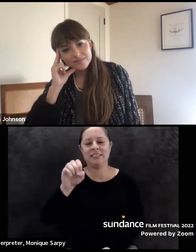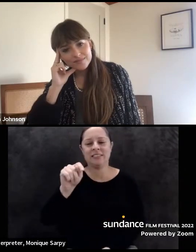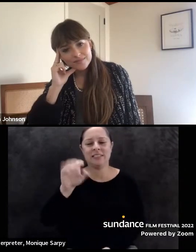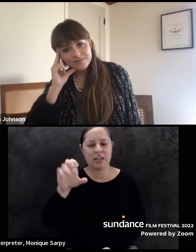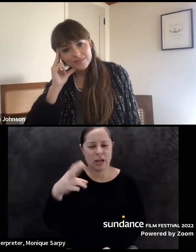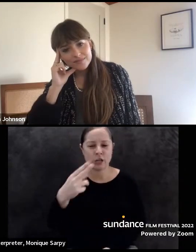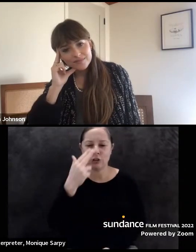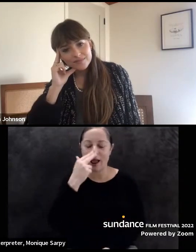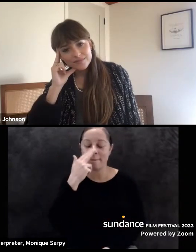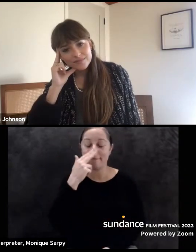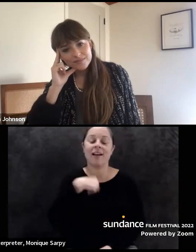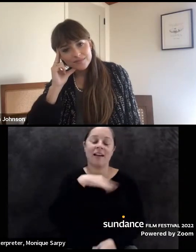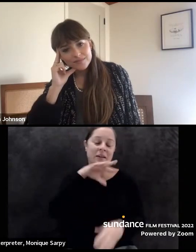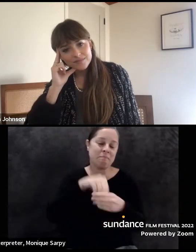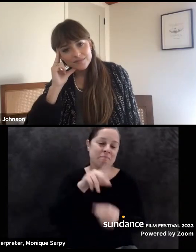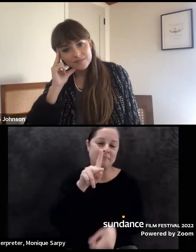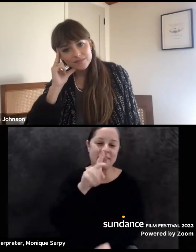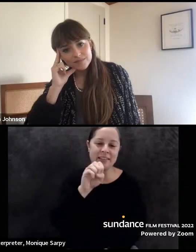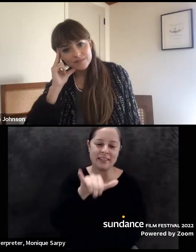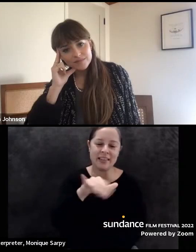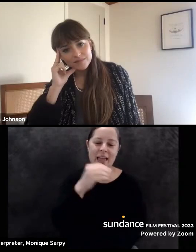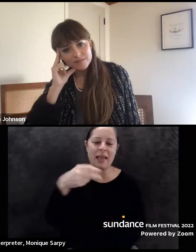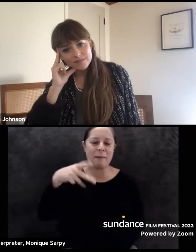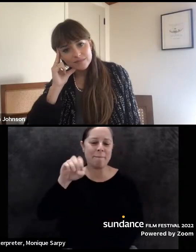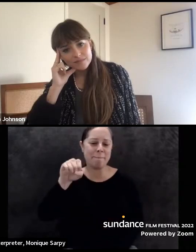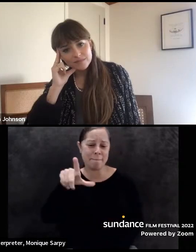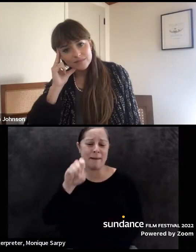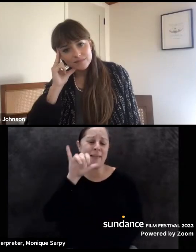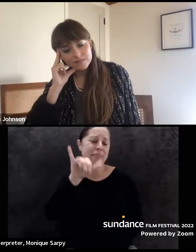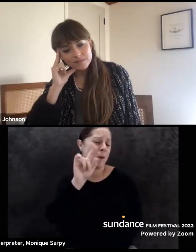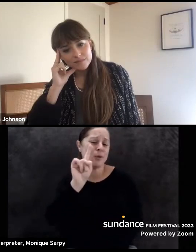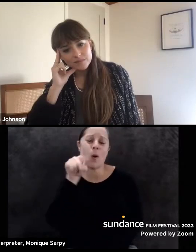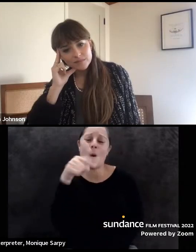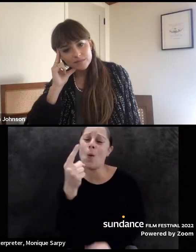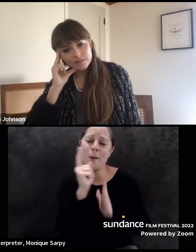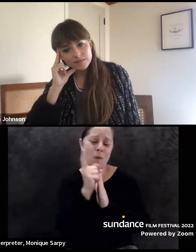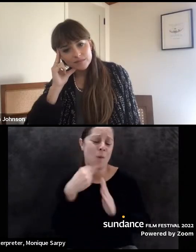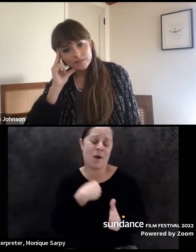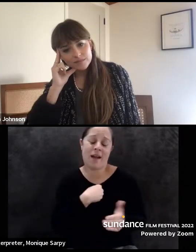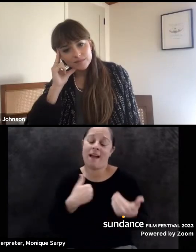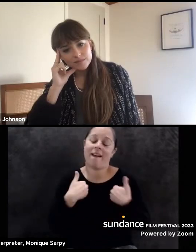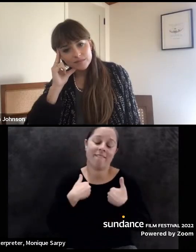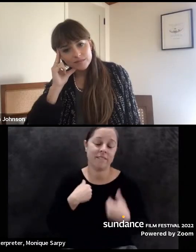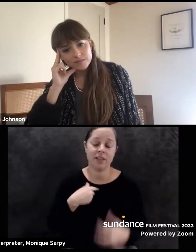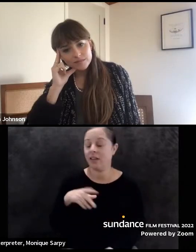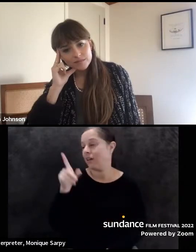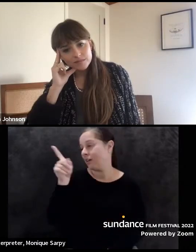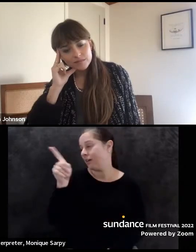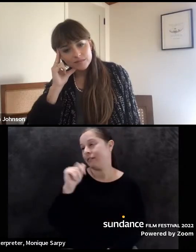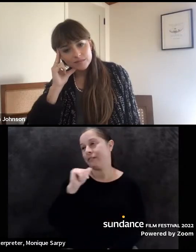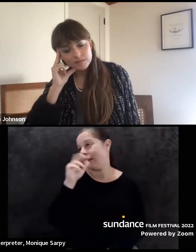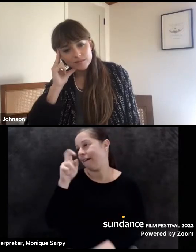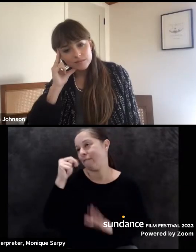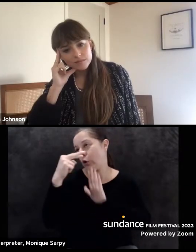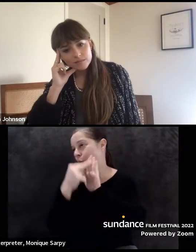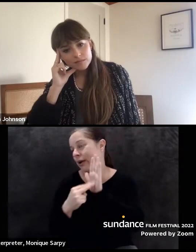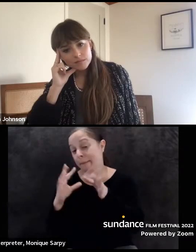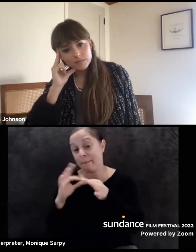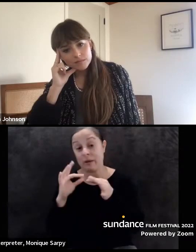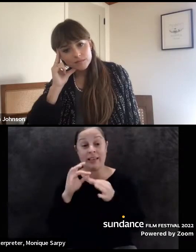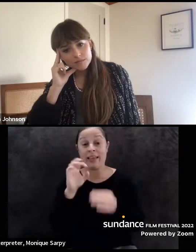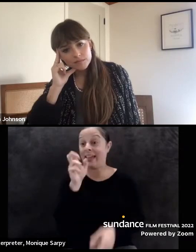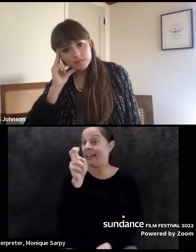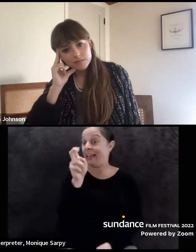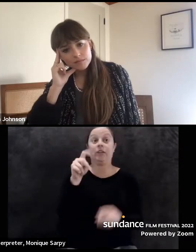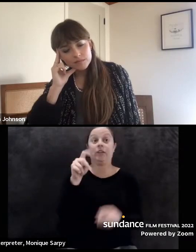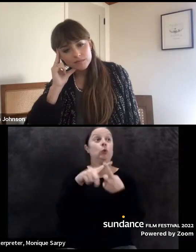Peele. And that was the only moment we had. I sent that message, you know, he doesn't even read his messages. Even to this day, that message is